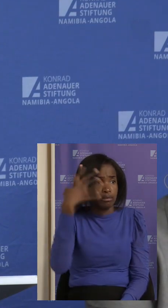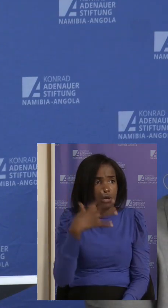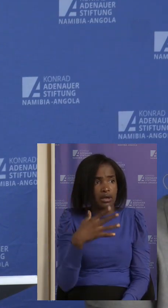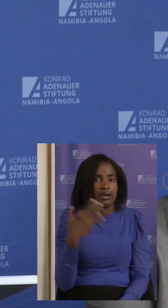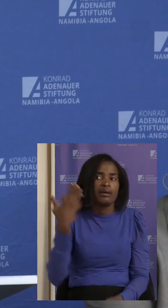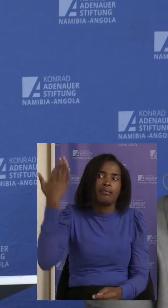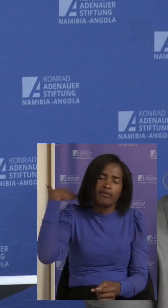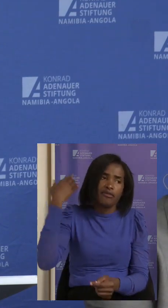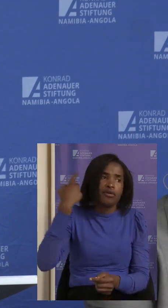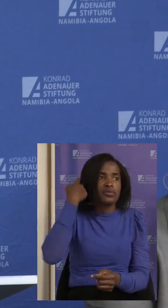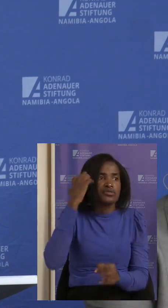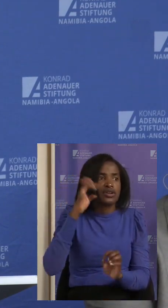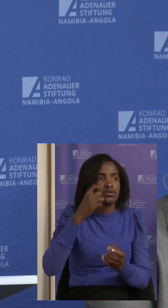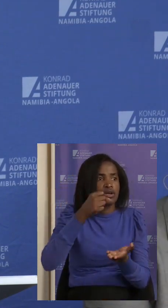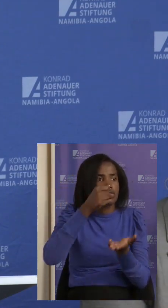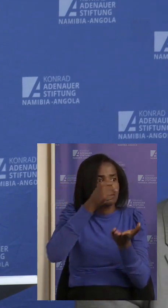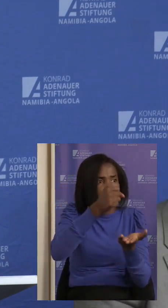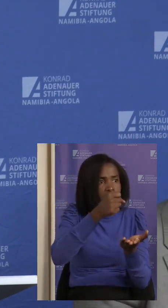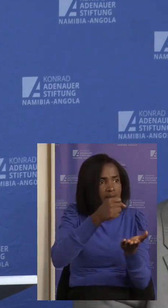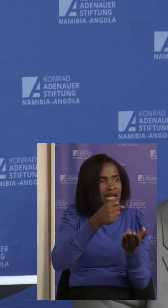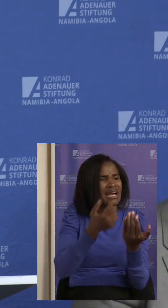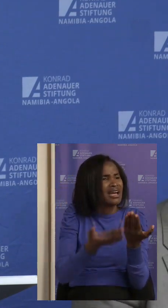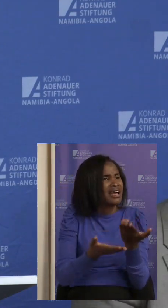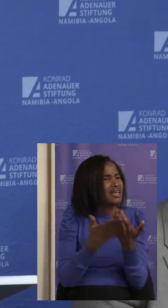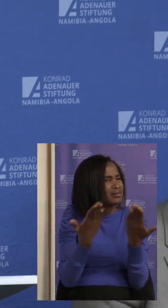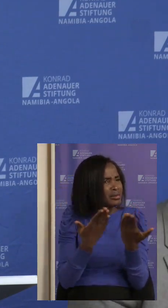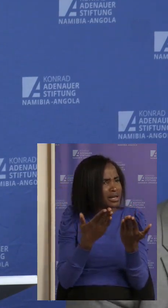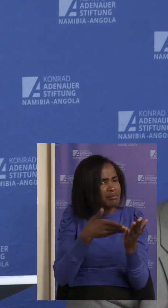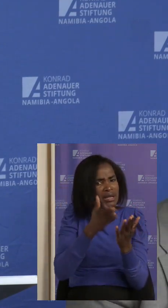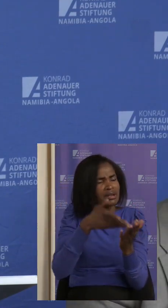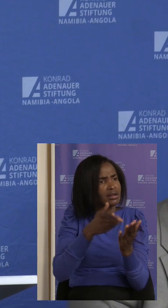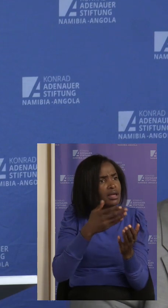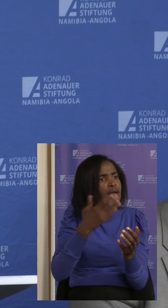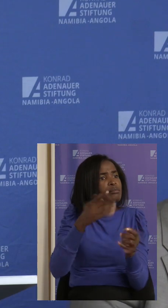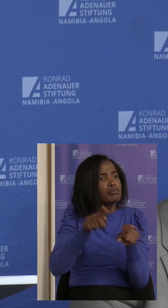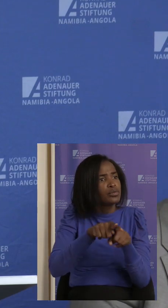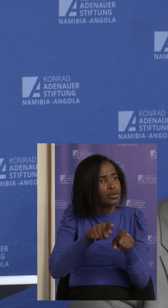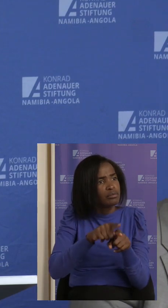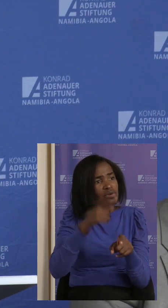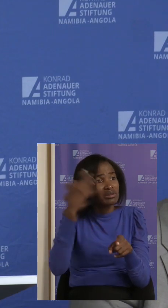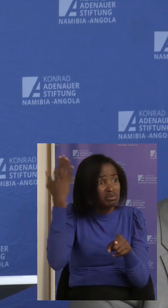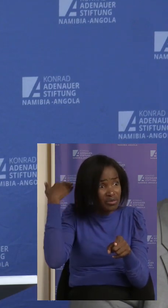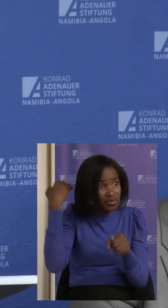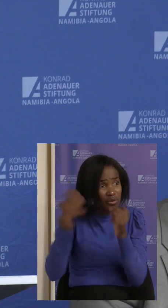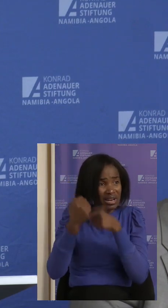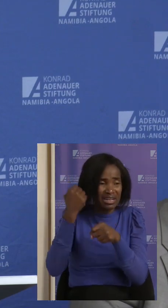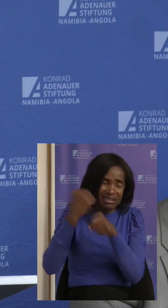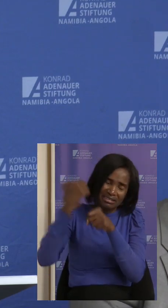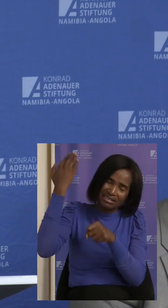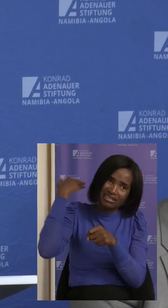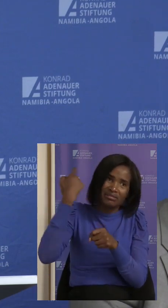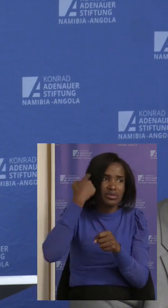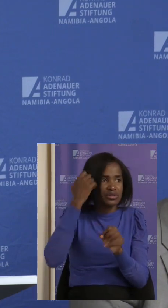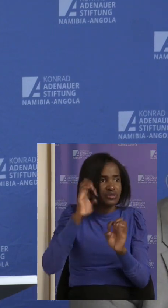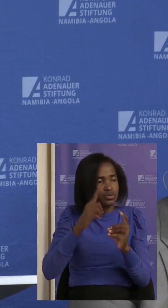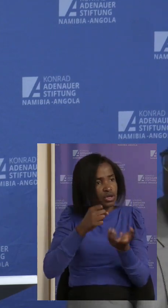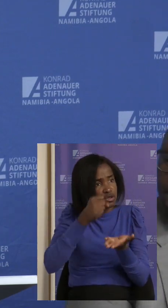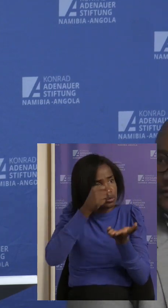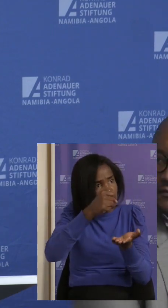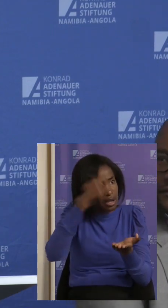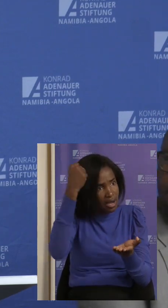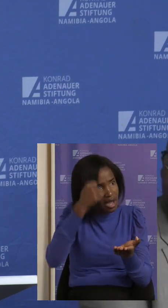differently now that it has moved up, which is the most that we have seen? So there's also